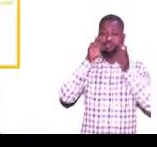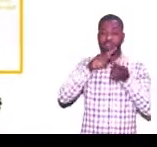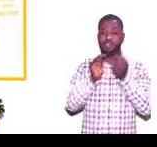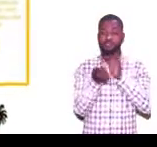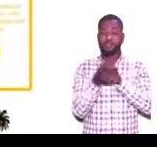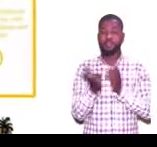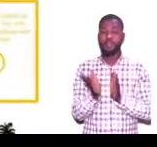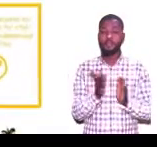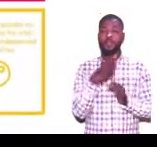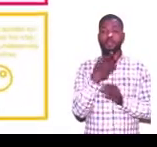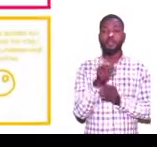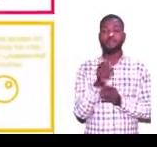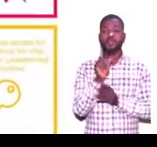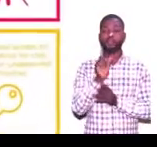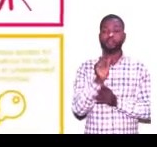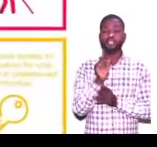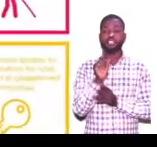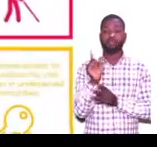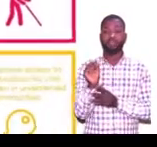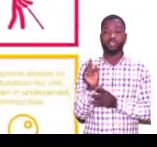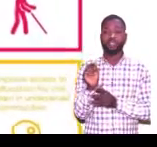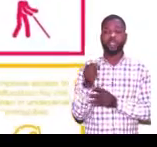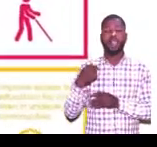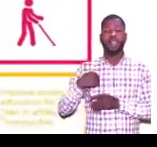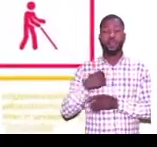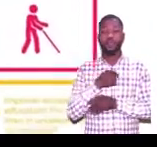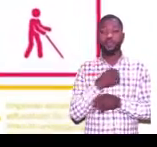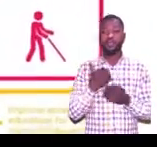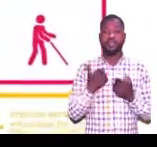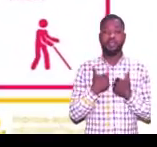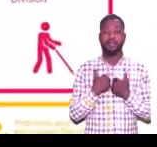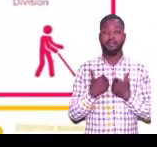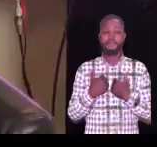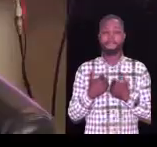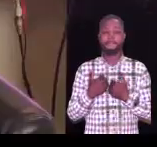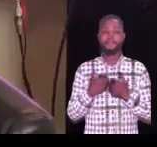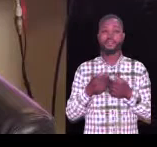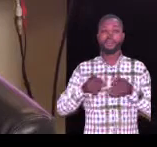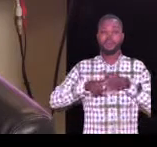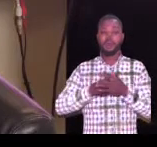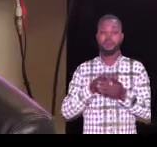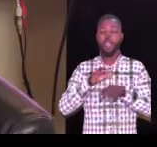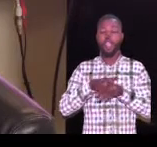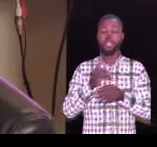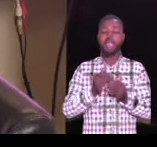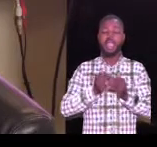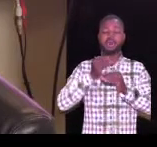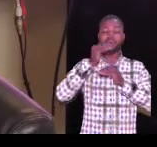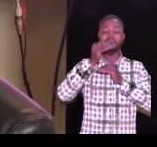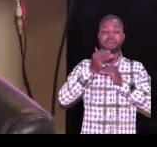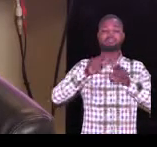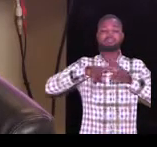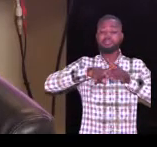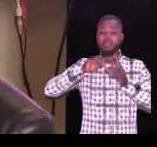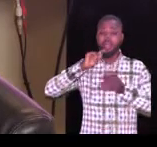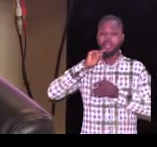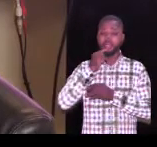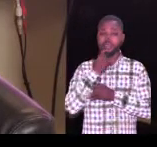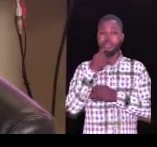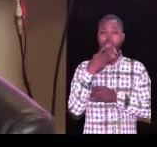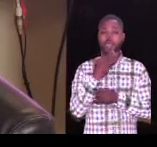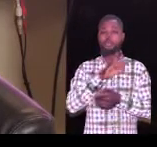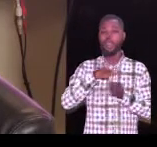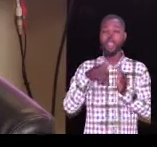Education Transformation Plan of year 2020, we have embarked on an extensive